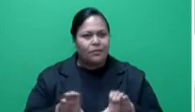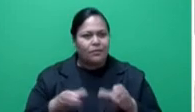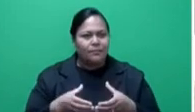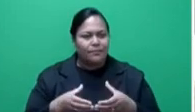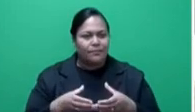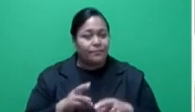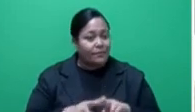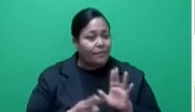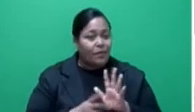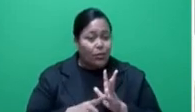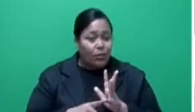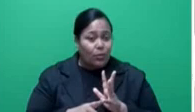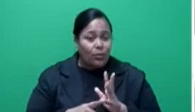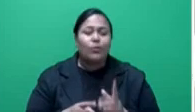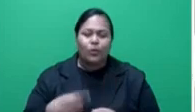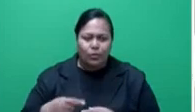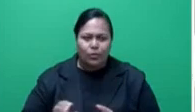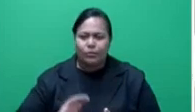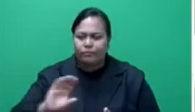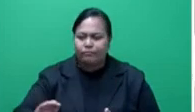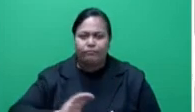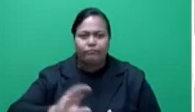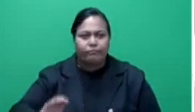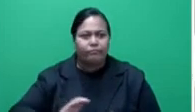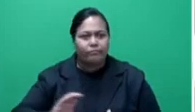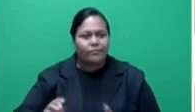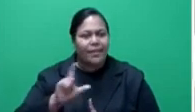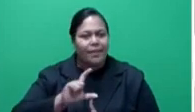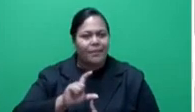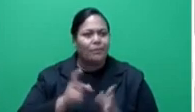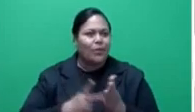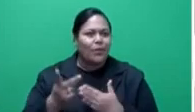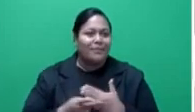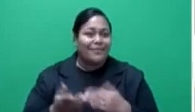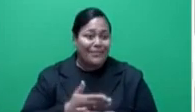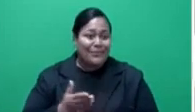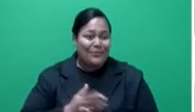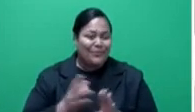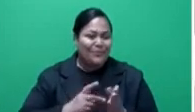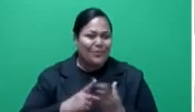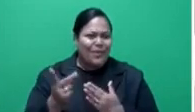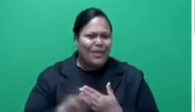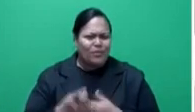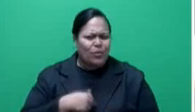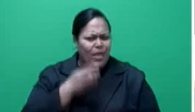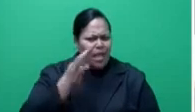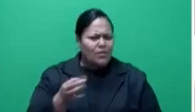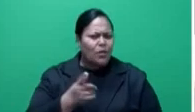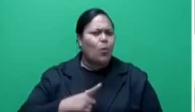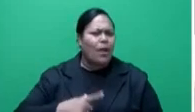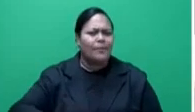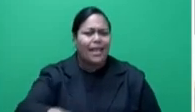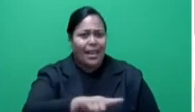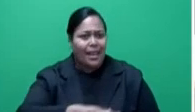fund some of the capital projects. We look forward to their completion. The question was asked, why that particular land? Because it is actually state land.